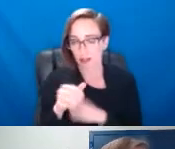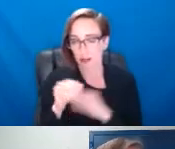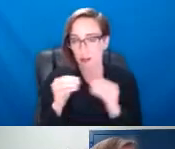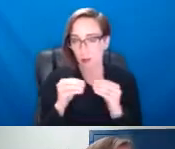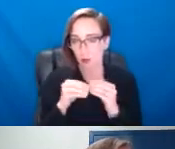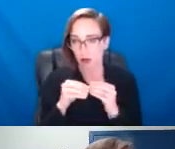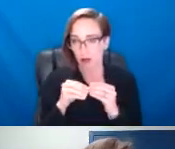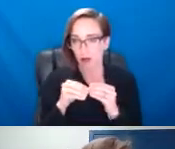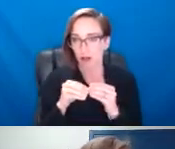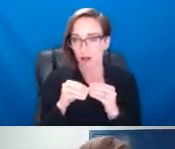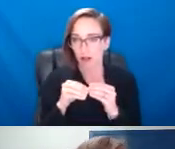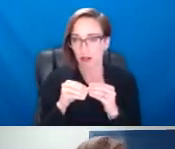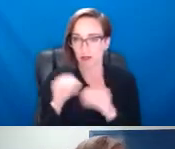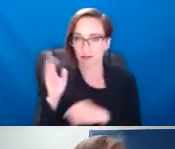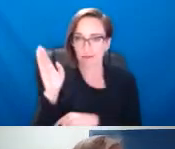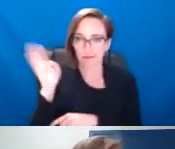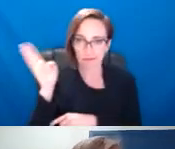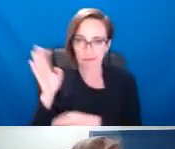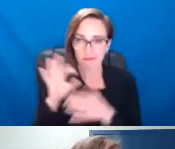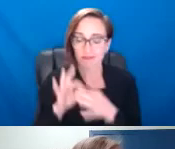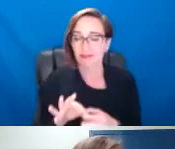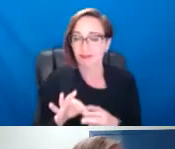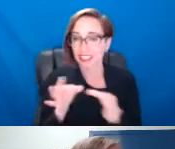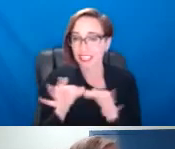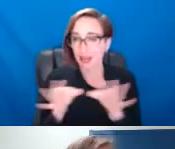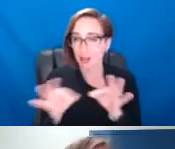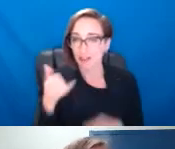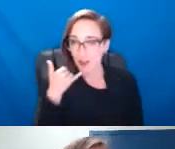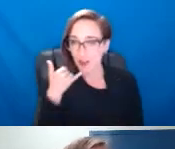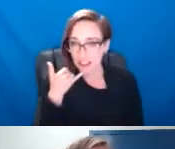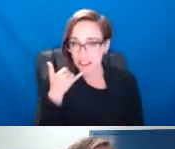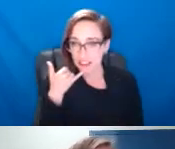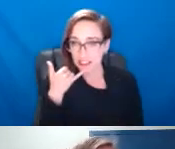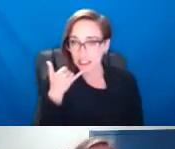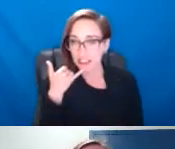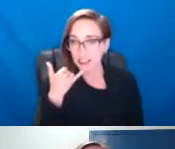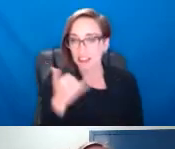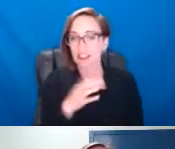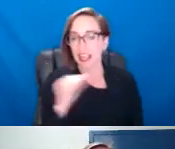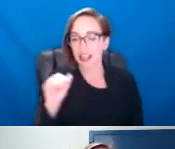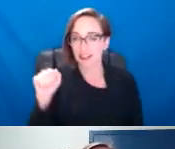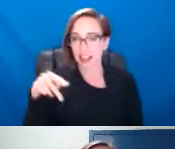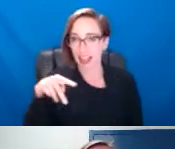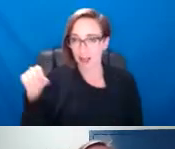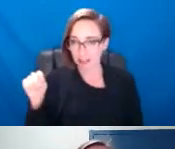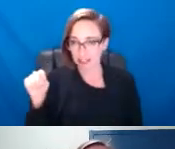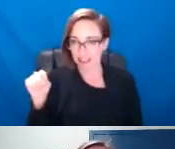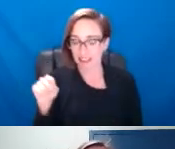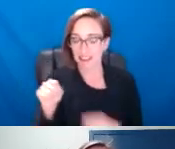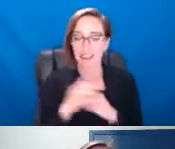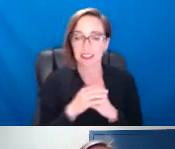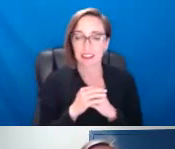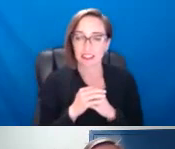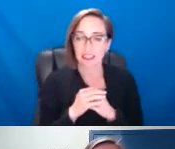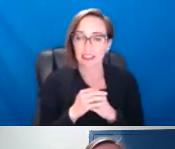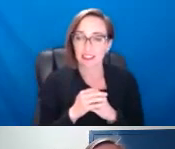on caption phones and caption telephones and apps. And I want to make sure that you're